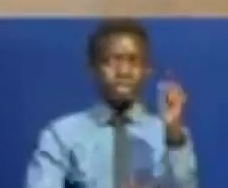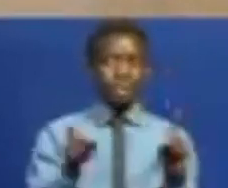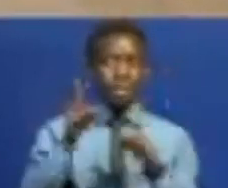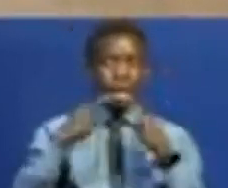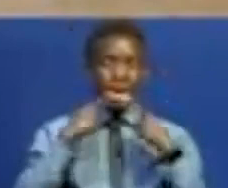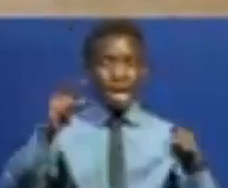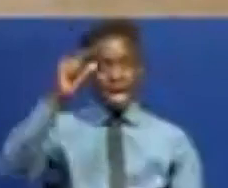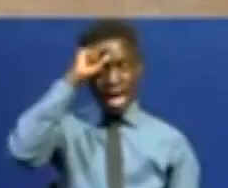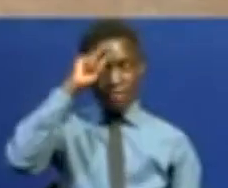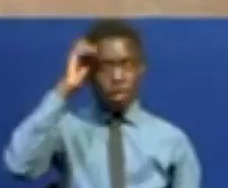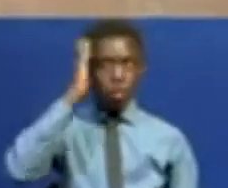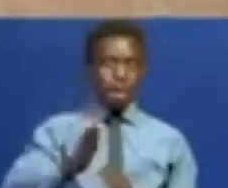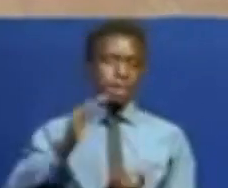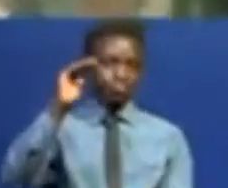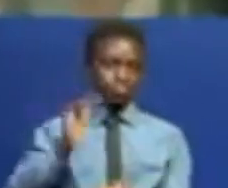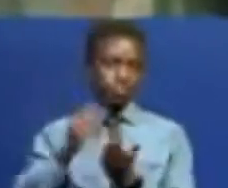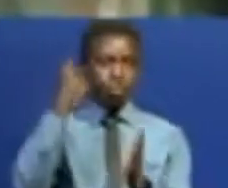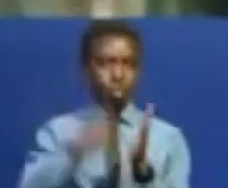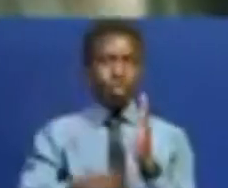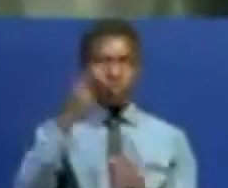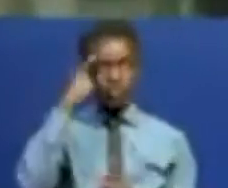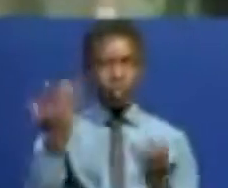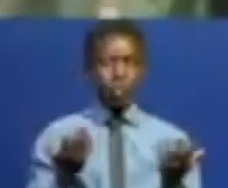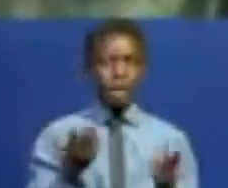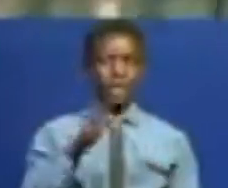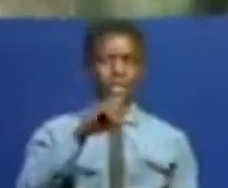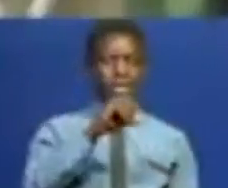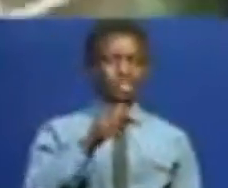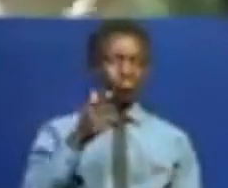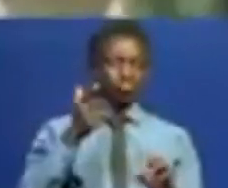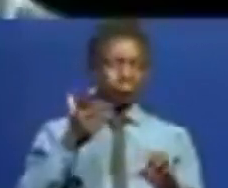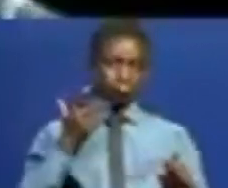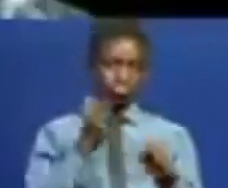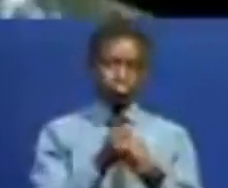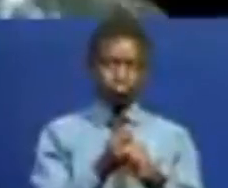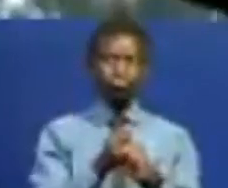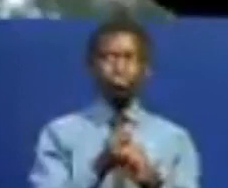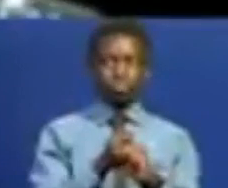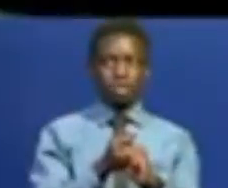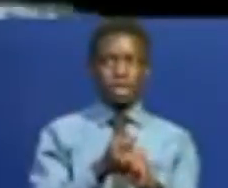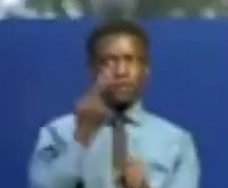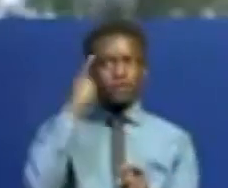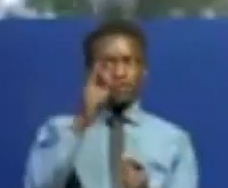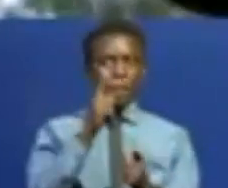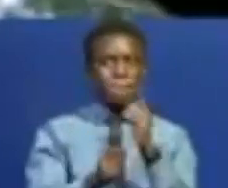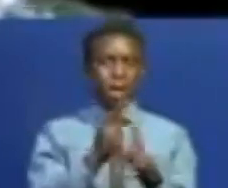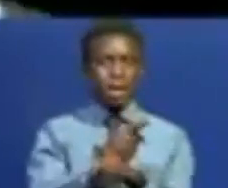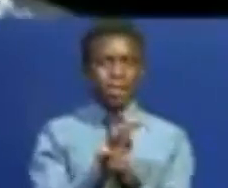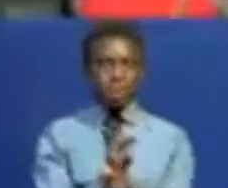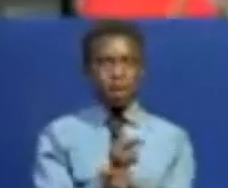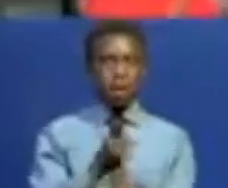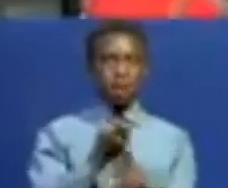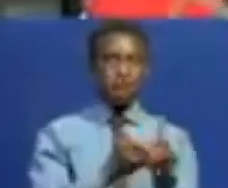government will significantly reduce the cost of sexed semen in efforts to increase milk production from the current 5.2